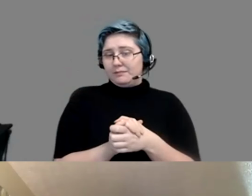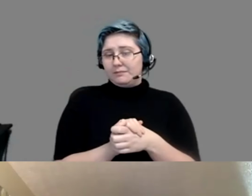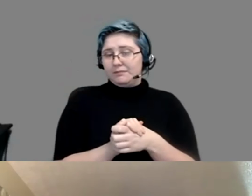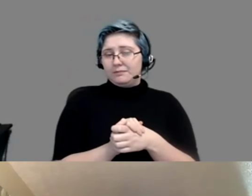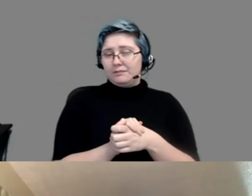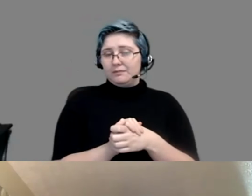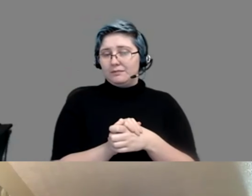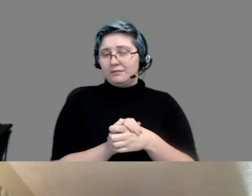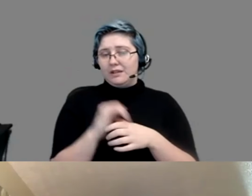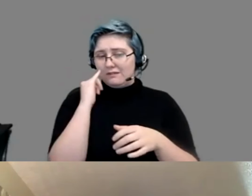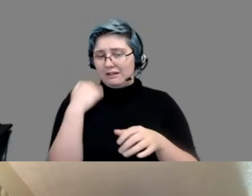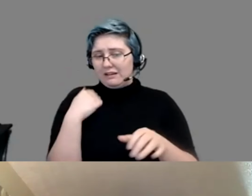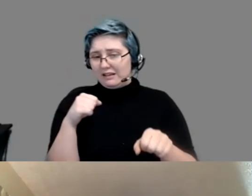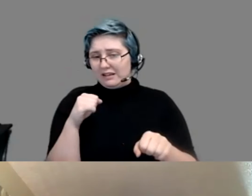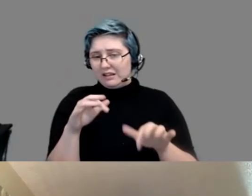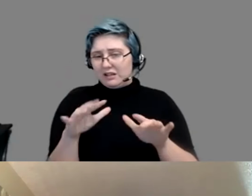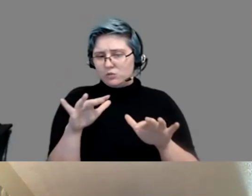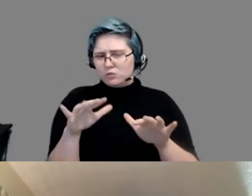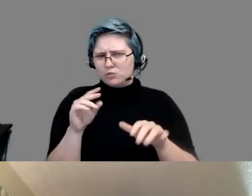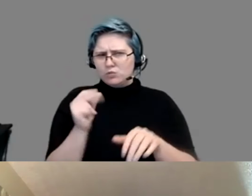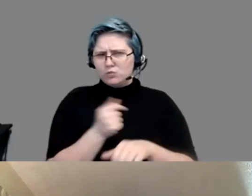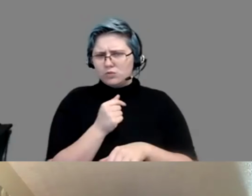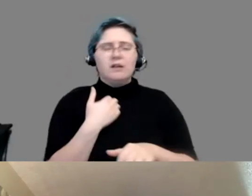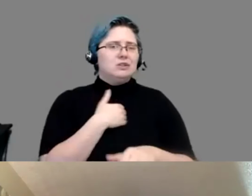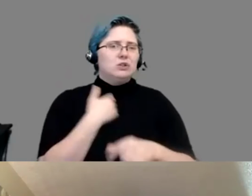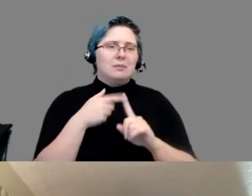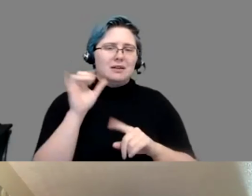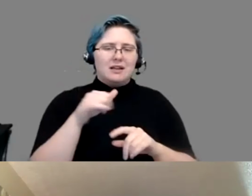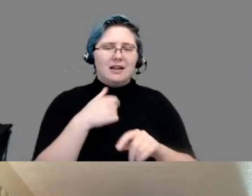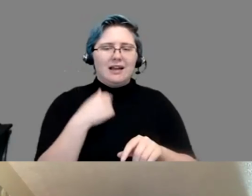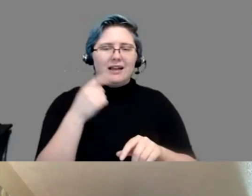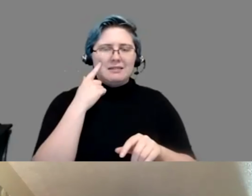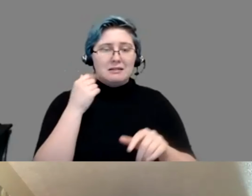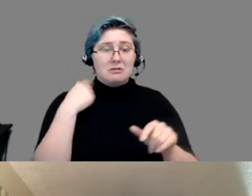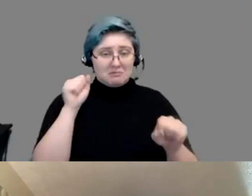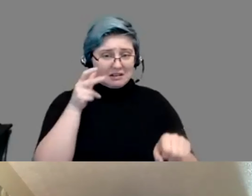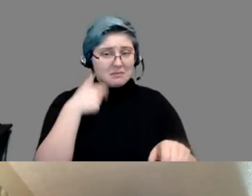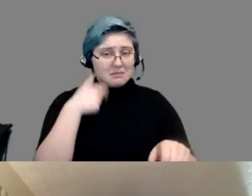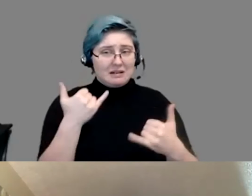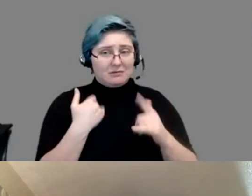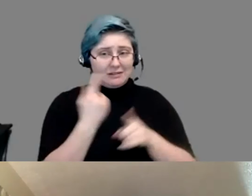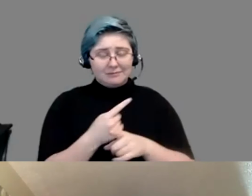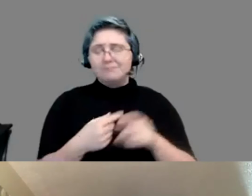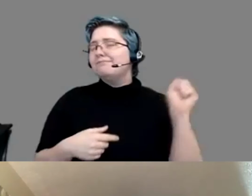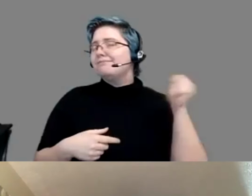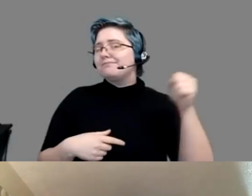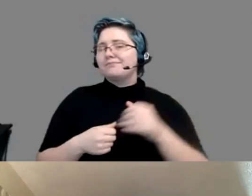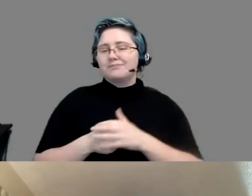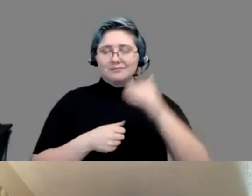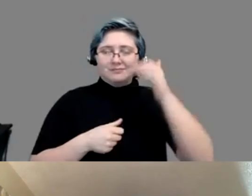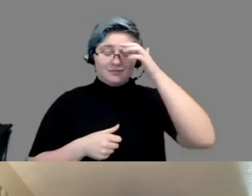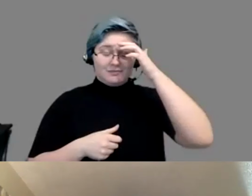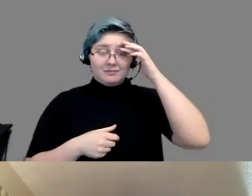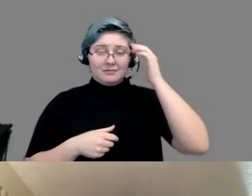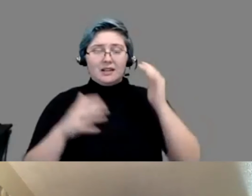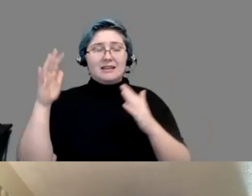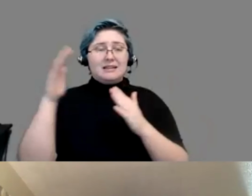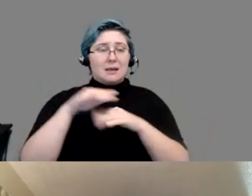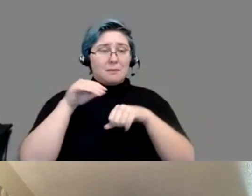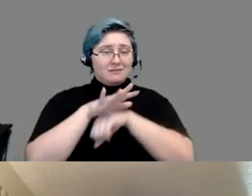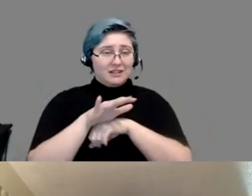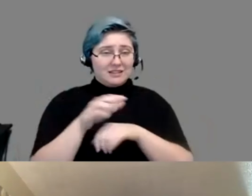But if I can, shoot, sorry about that. I think I'm unmuted now. Yeah, you're good. I think the number 1 piece of advice